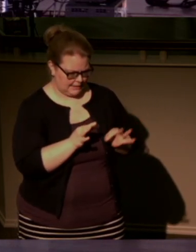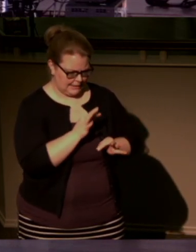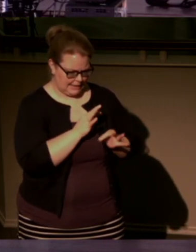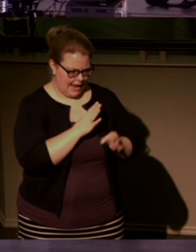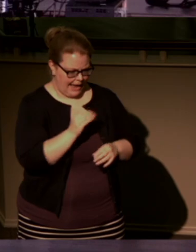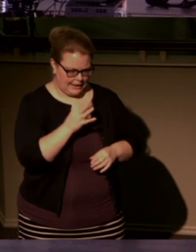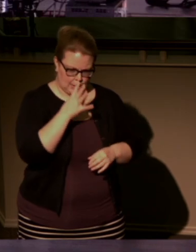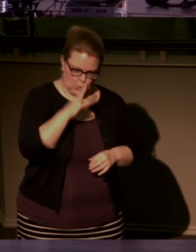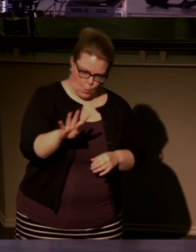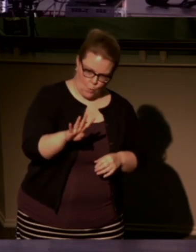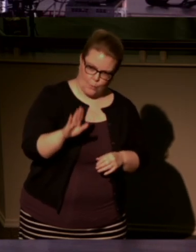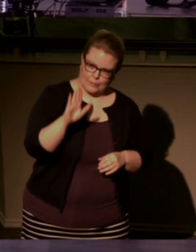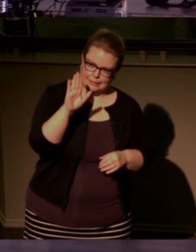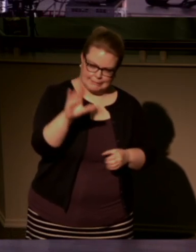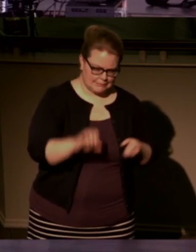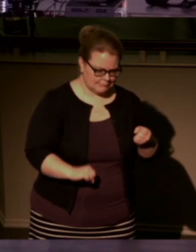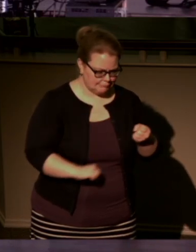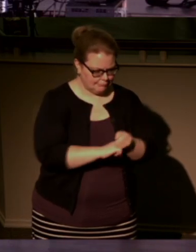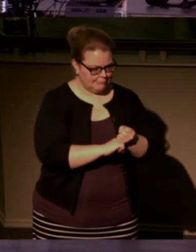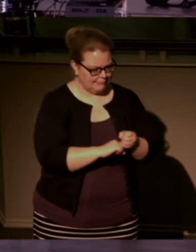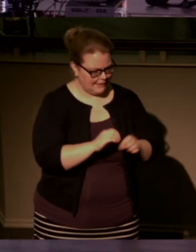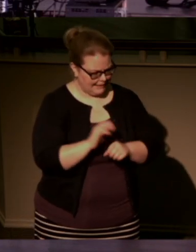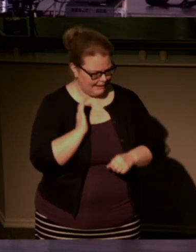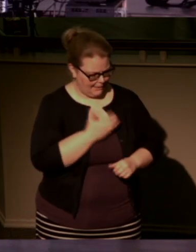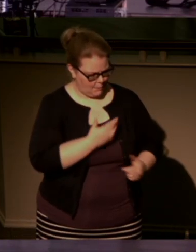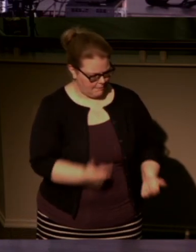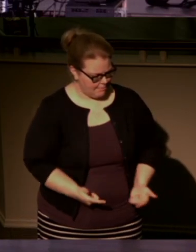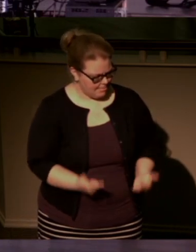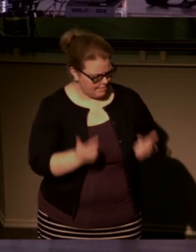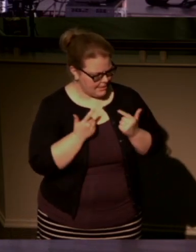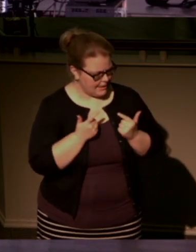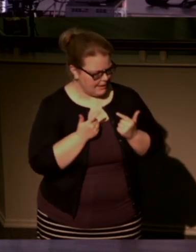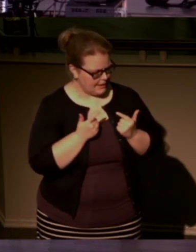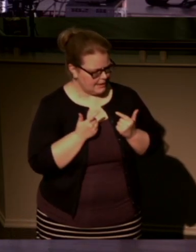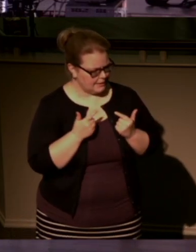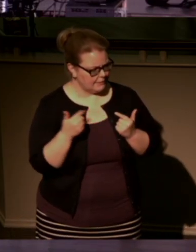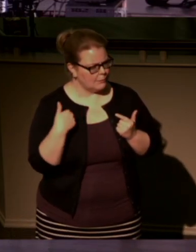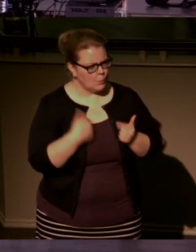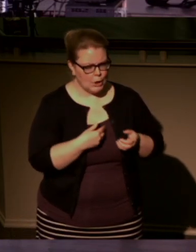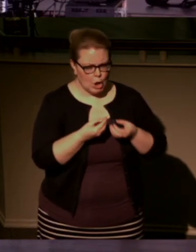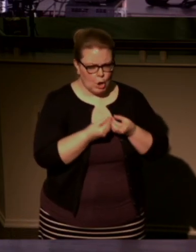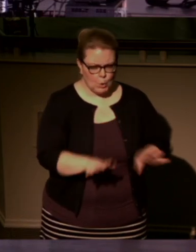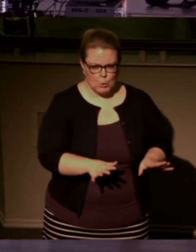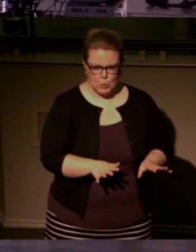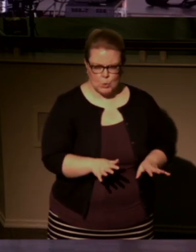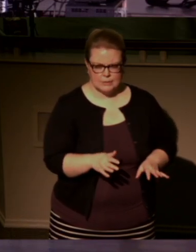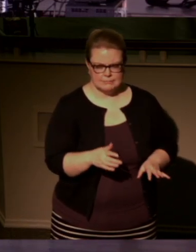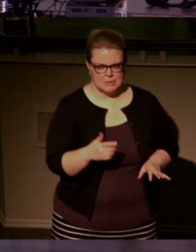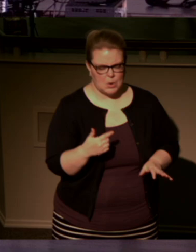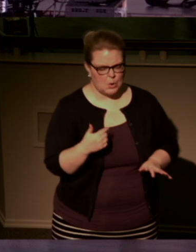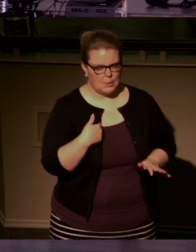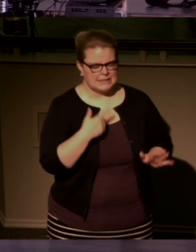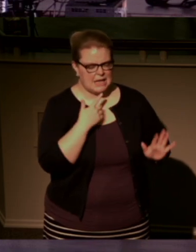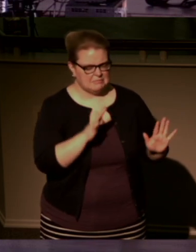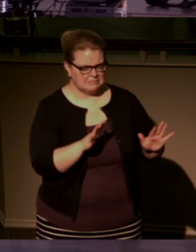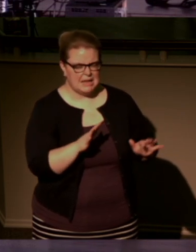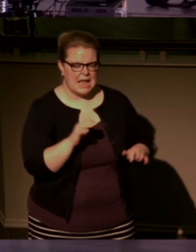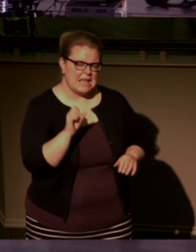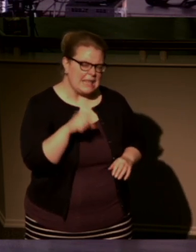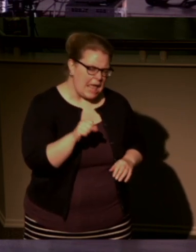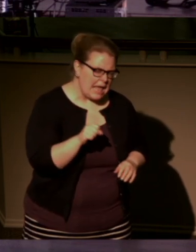life. We lose by justifying that feeling of, yeah, but it's not